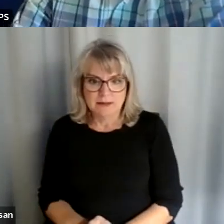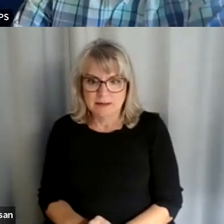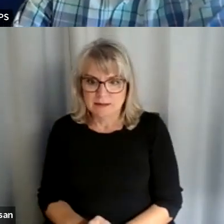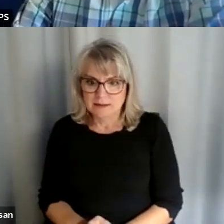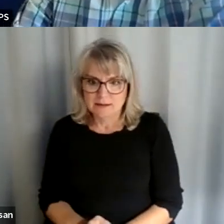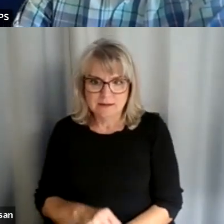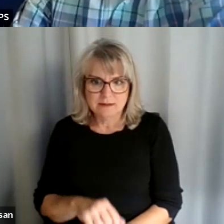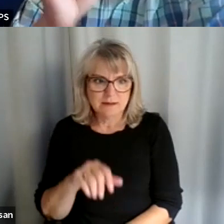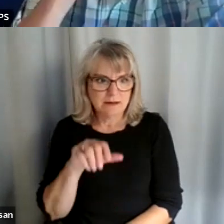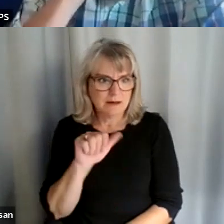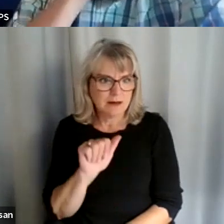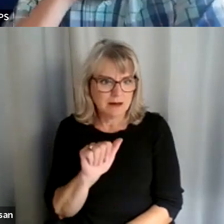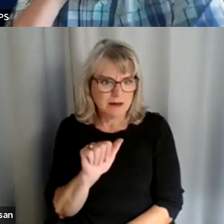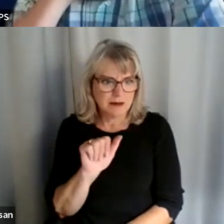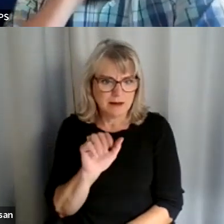there has been